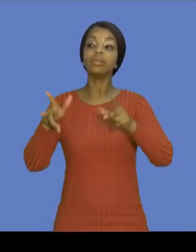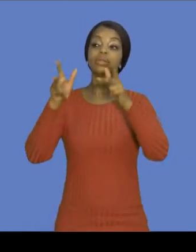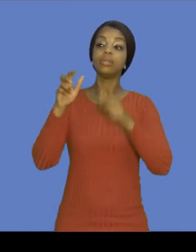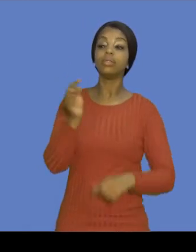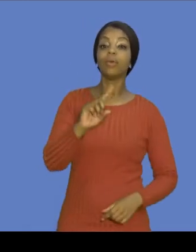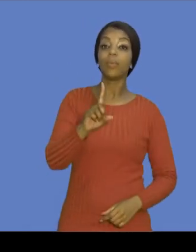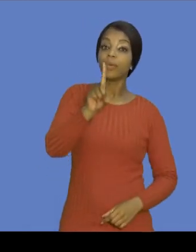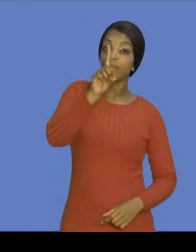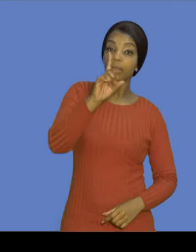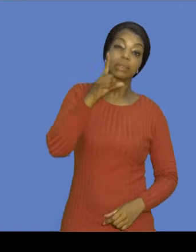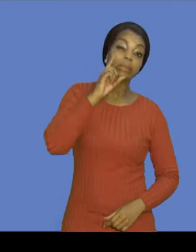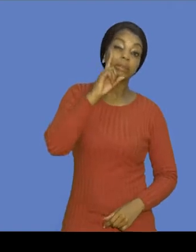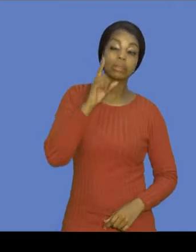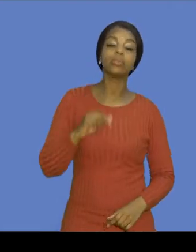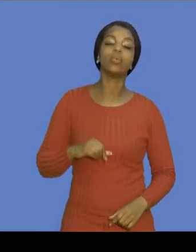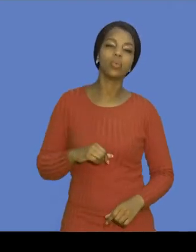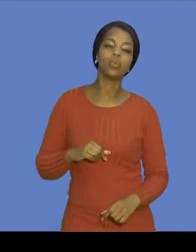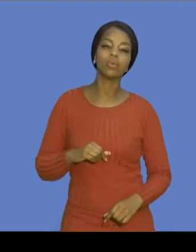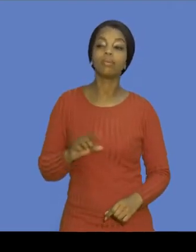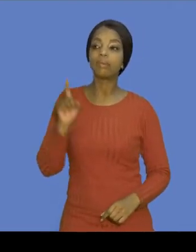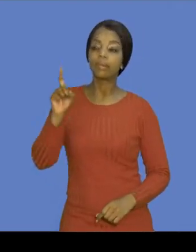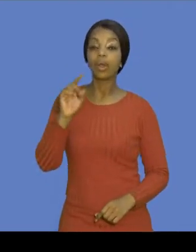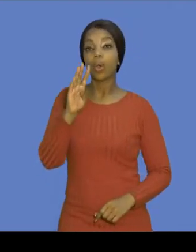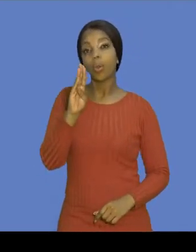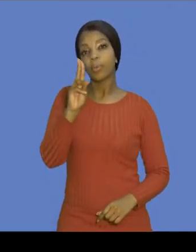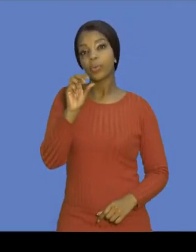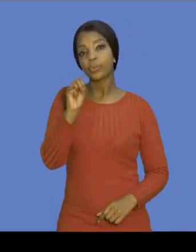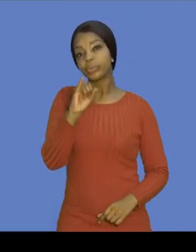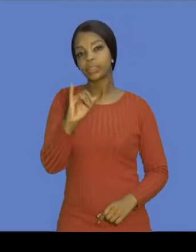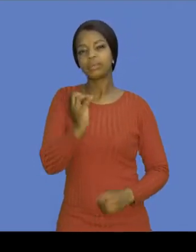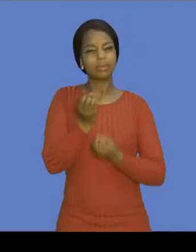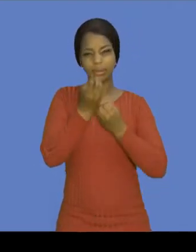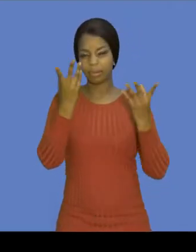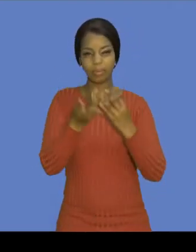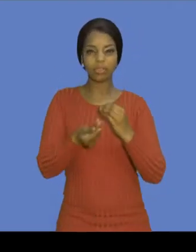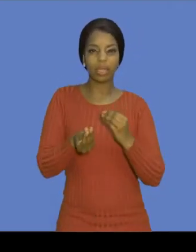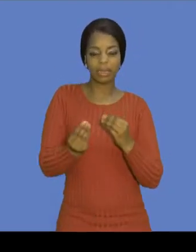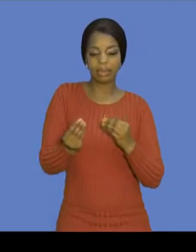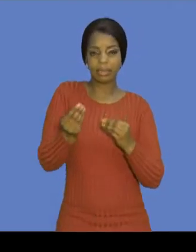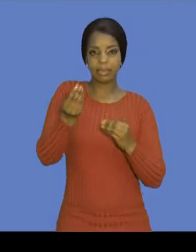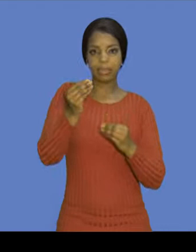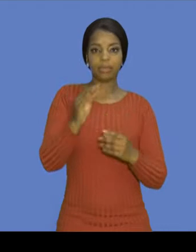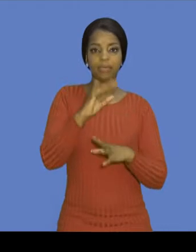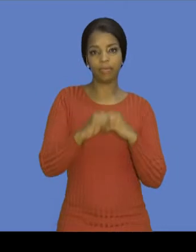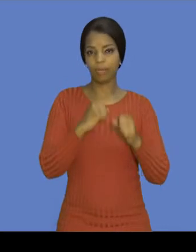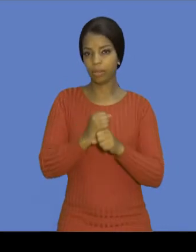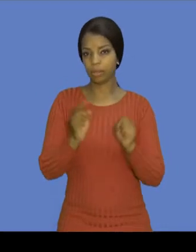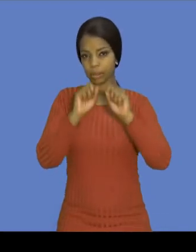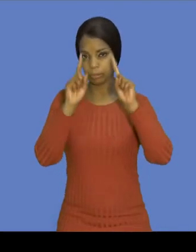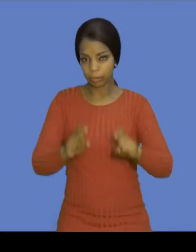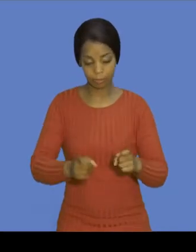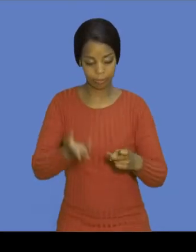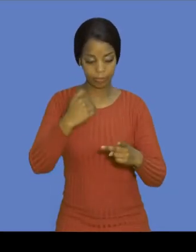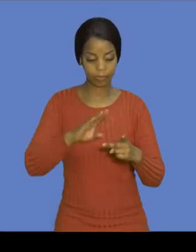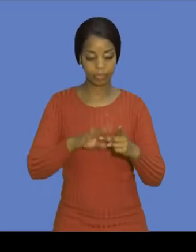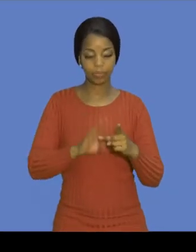firstly, we look at how much interest will Busi gain in terms of her investment for 5 years, and then from there we look